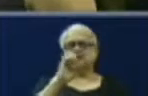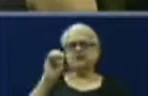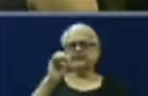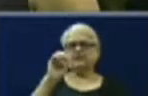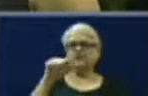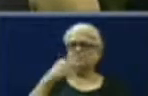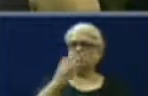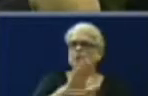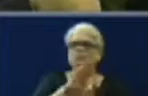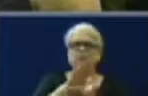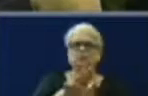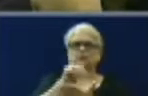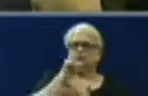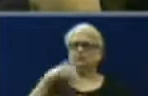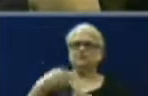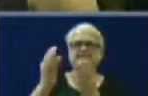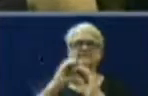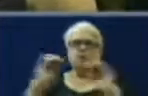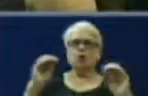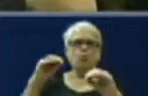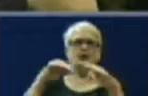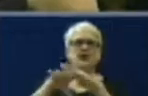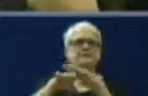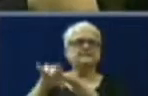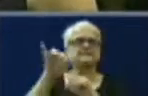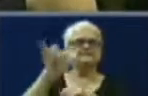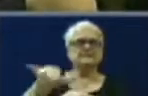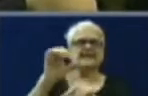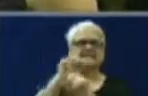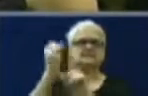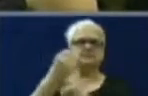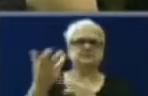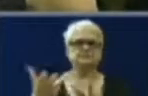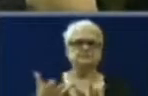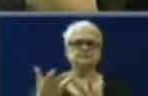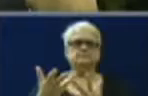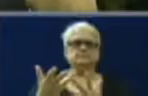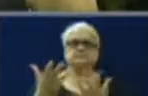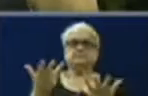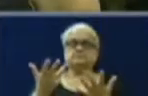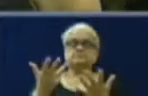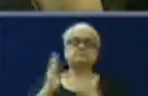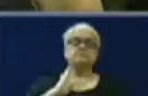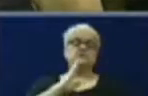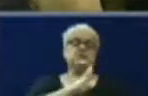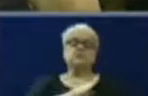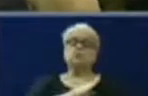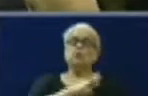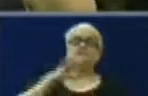accommodations for that decision. The story made the front page of the Courier Journal. The board unanimously voted